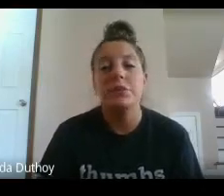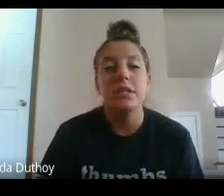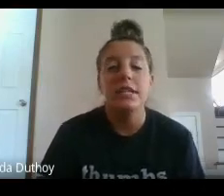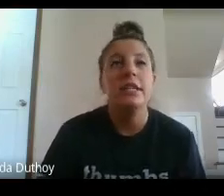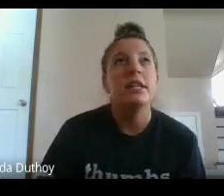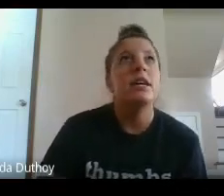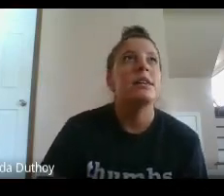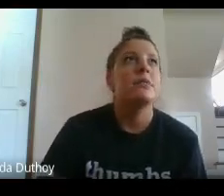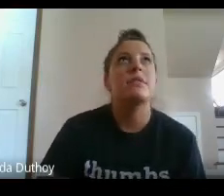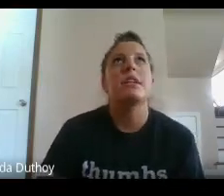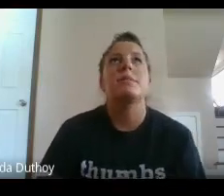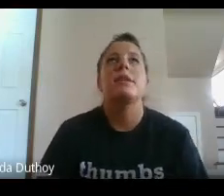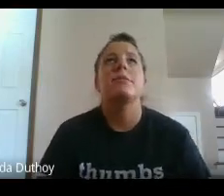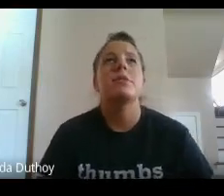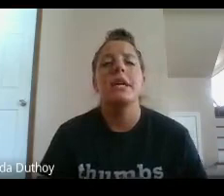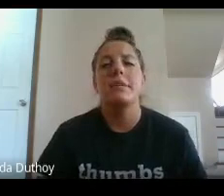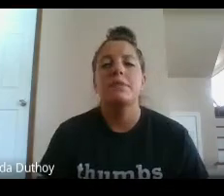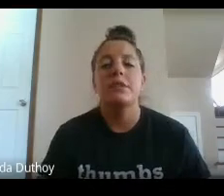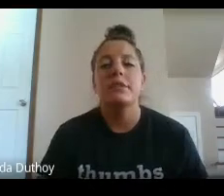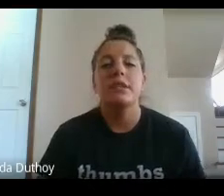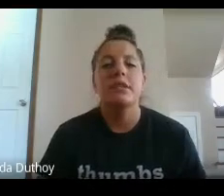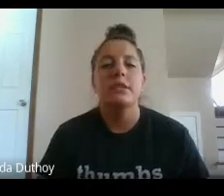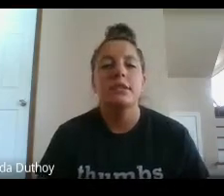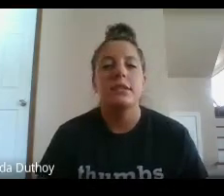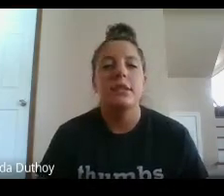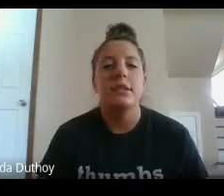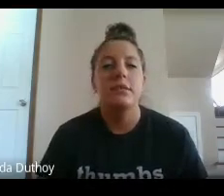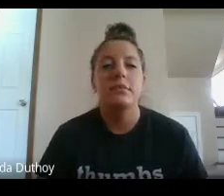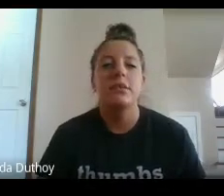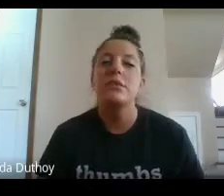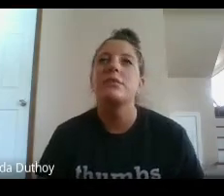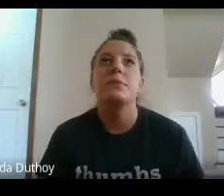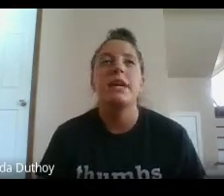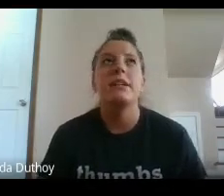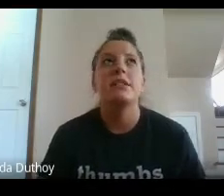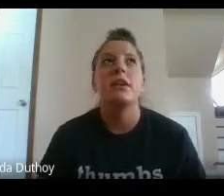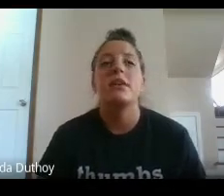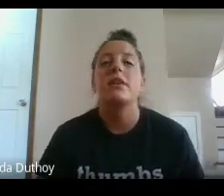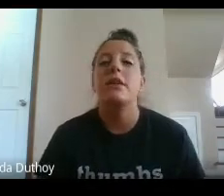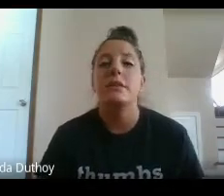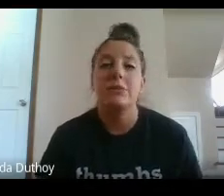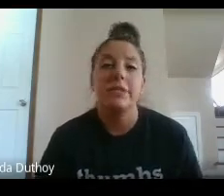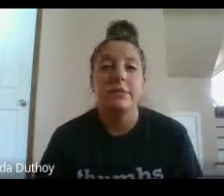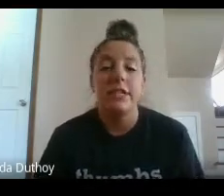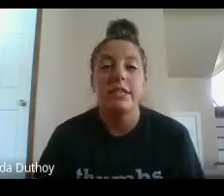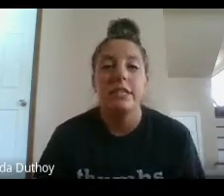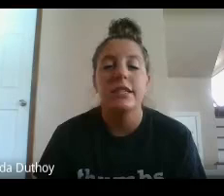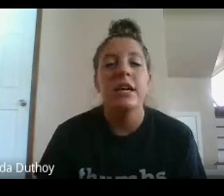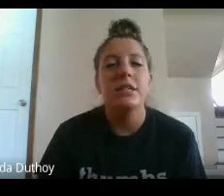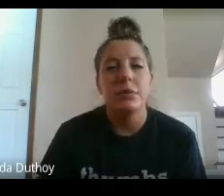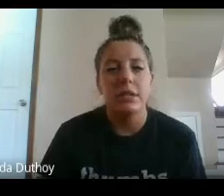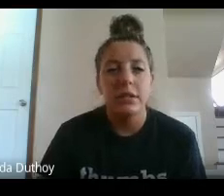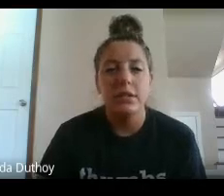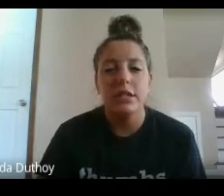your community. We've talked about museums, restaurants, zoos, banks, all types of different